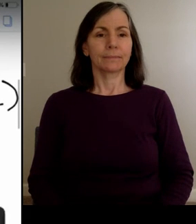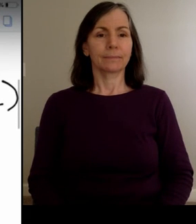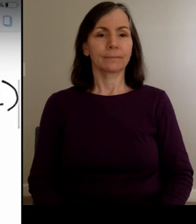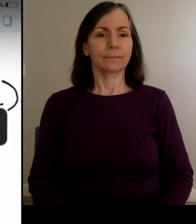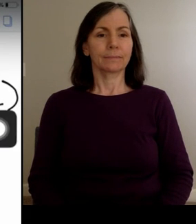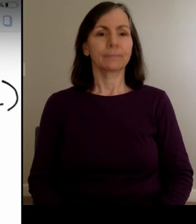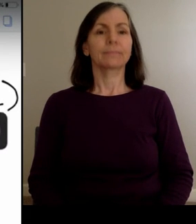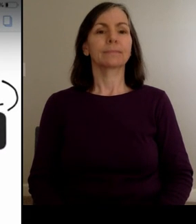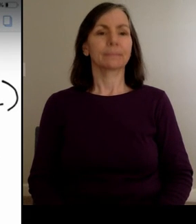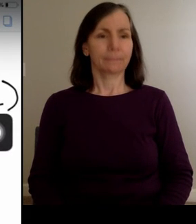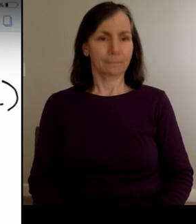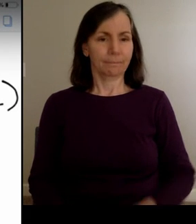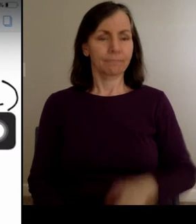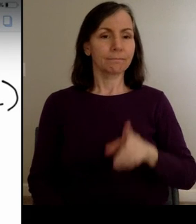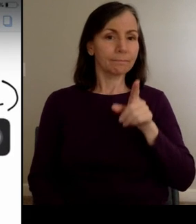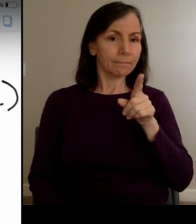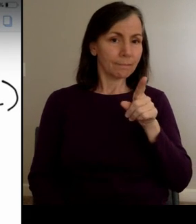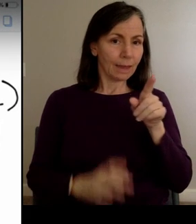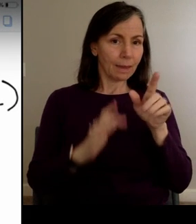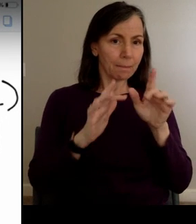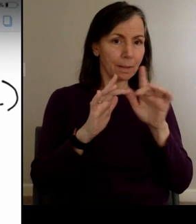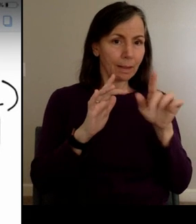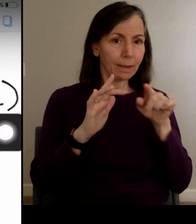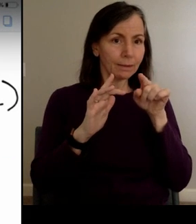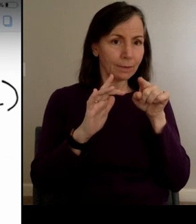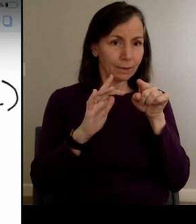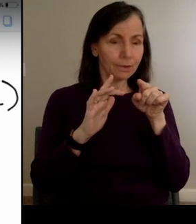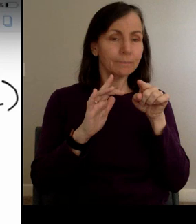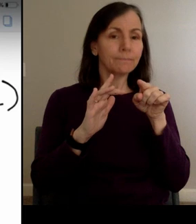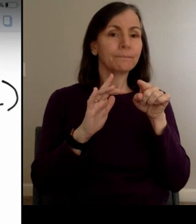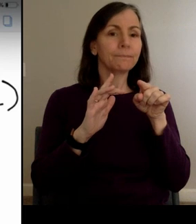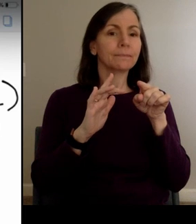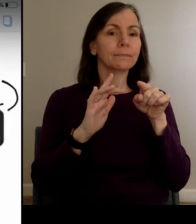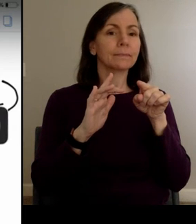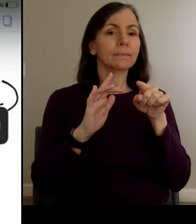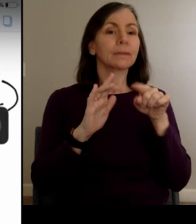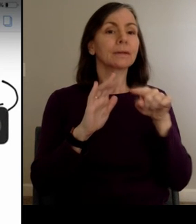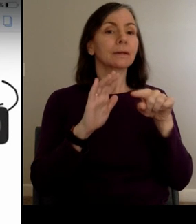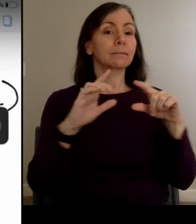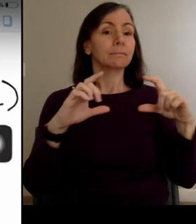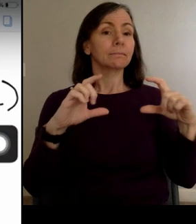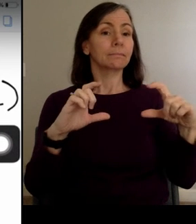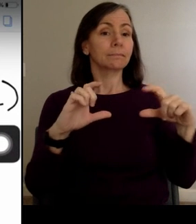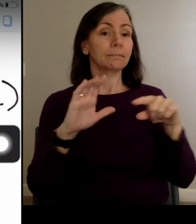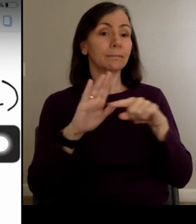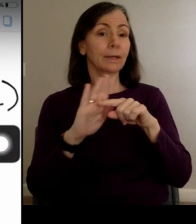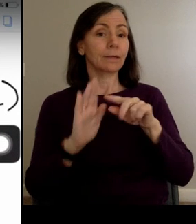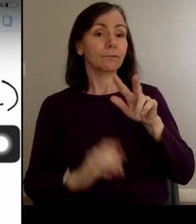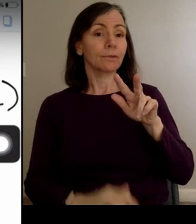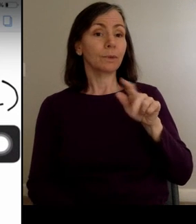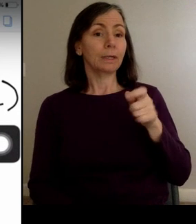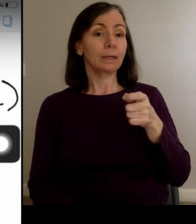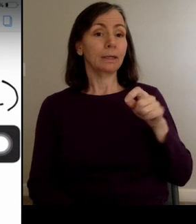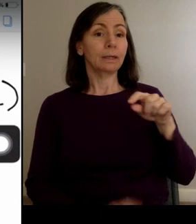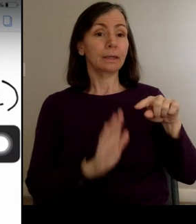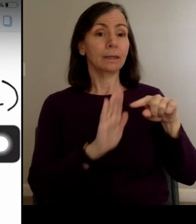So over here on the top right, I'm going to write negative 3, negative 5.